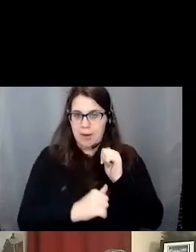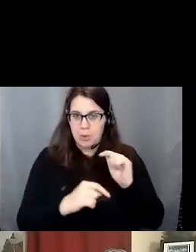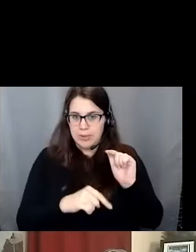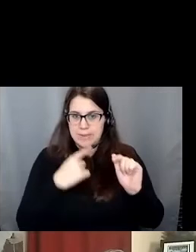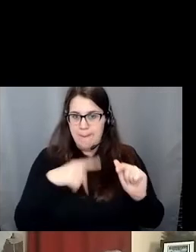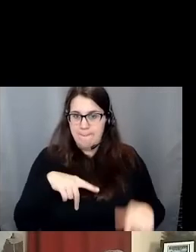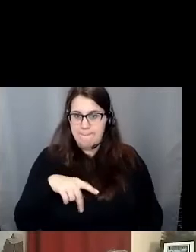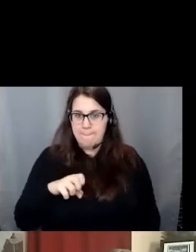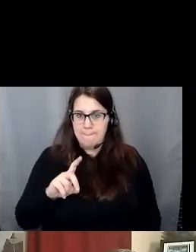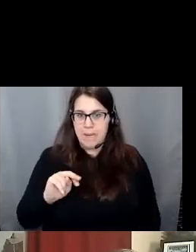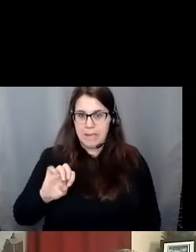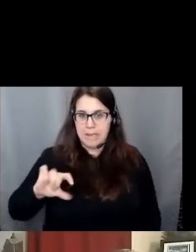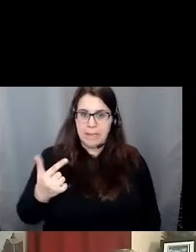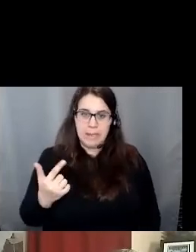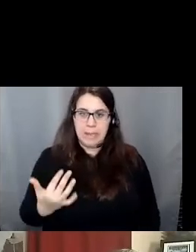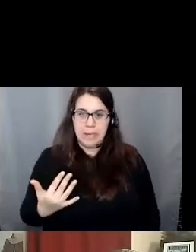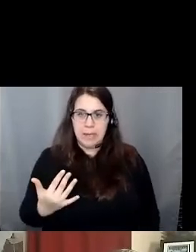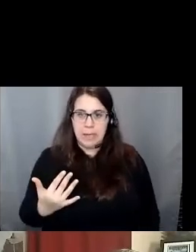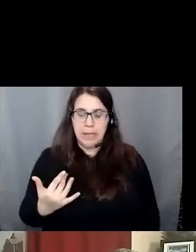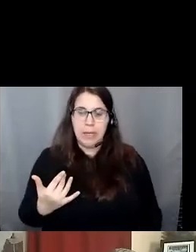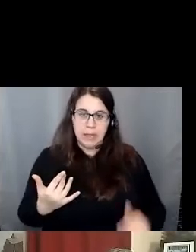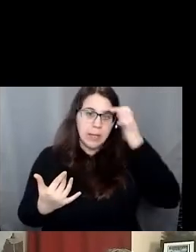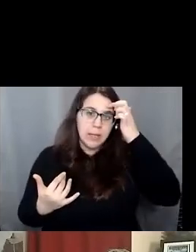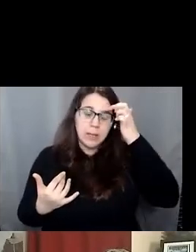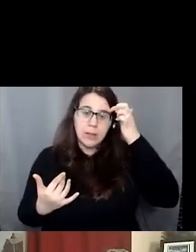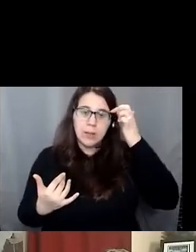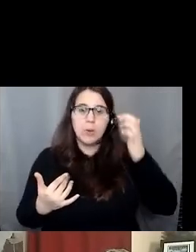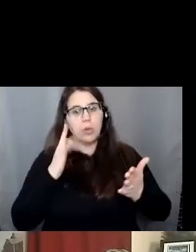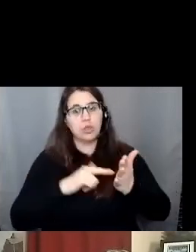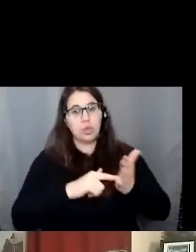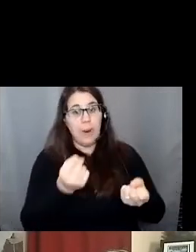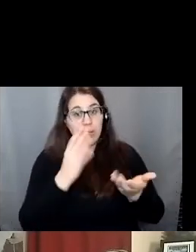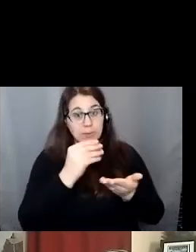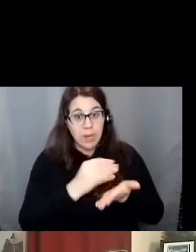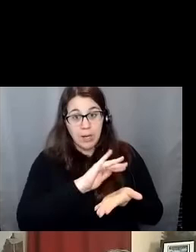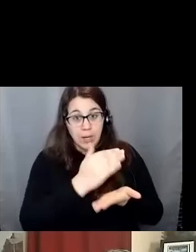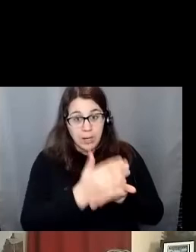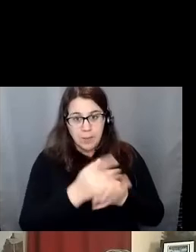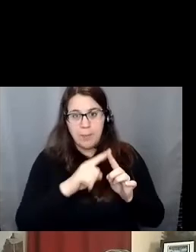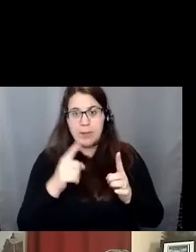show up how much money and so forth, but it will just say pending until that is finalized.